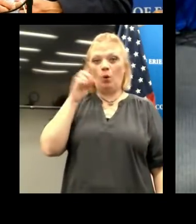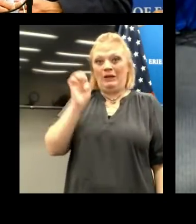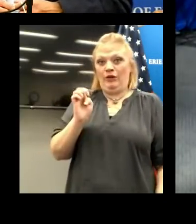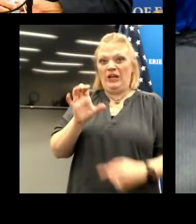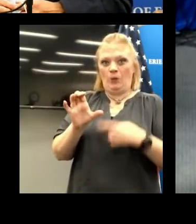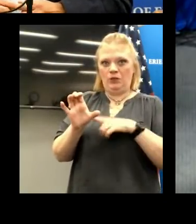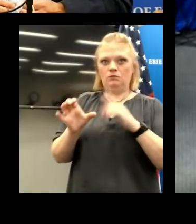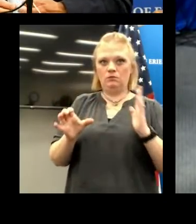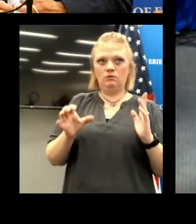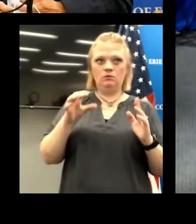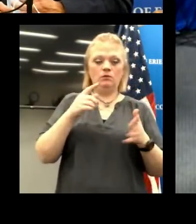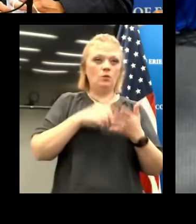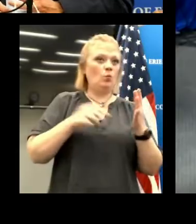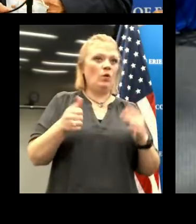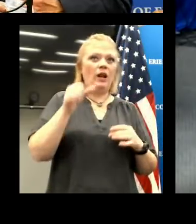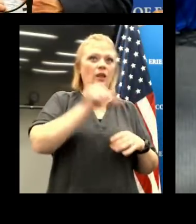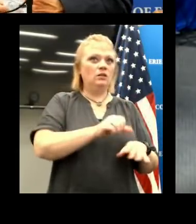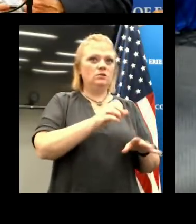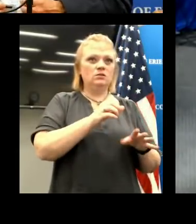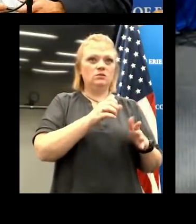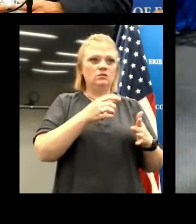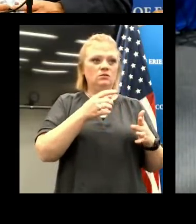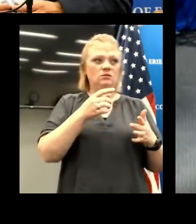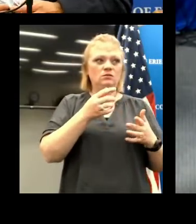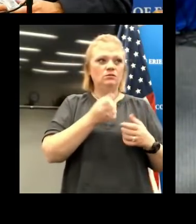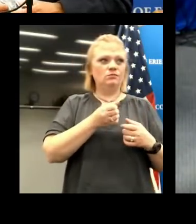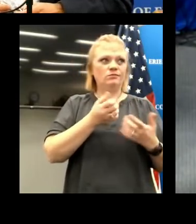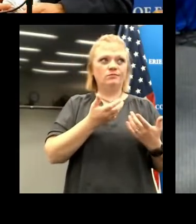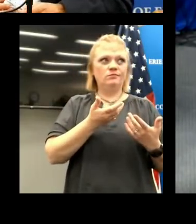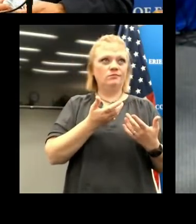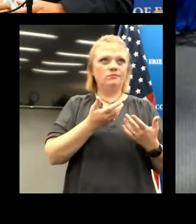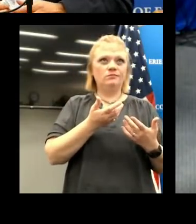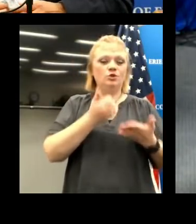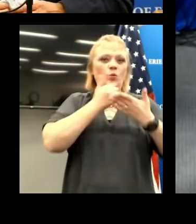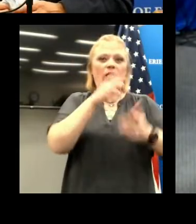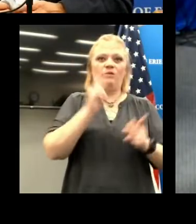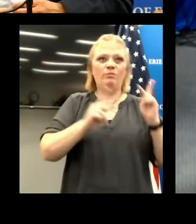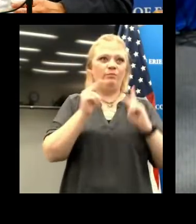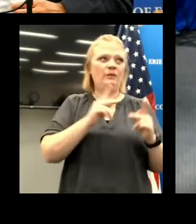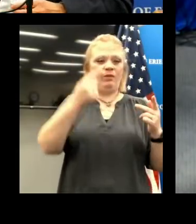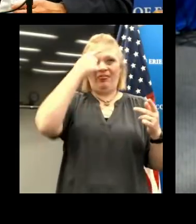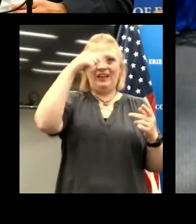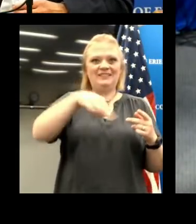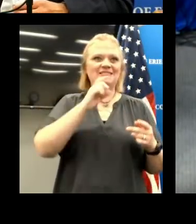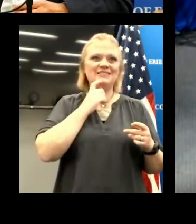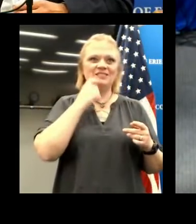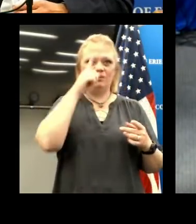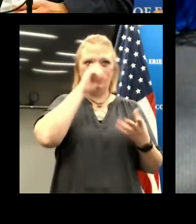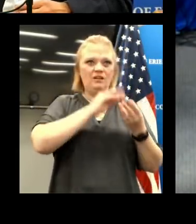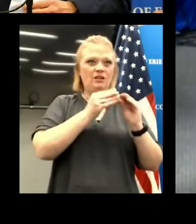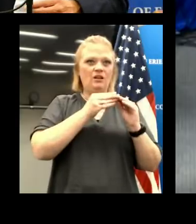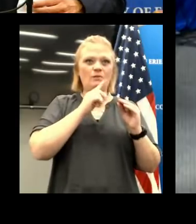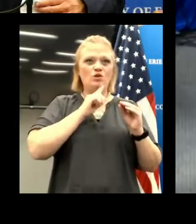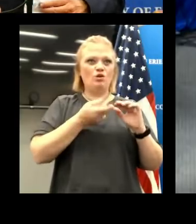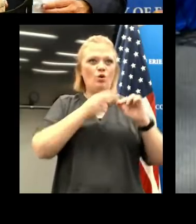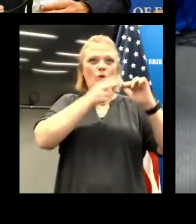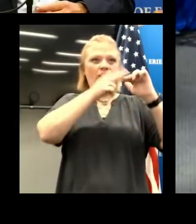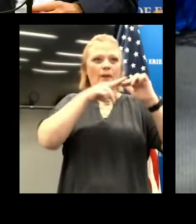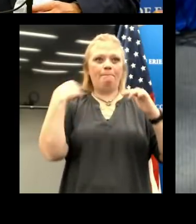what else can you guys do to make people take this seriously? Because, these numbers are going up, and